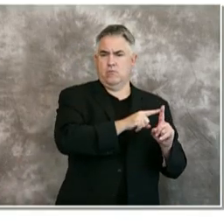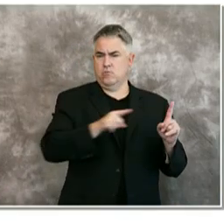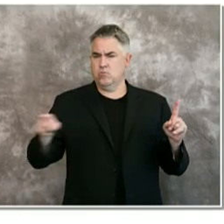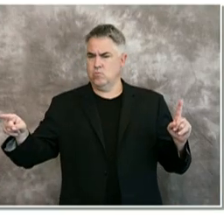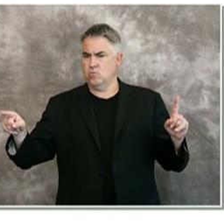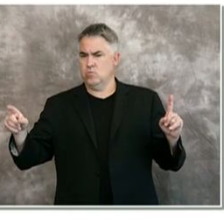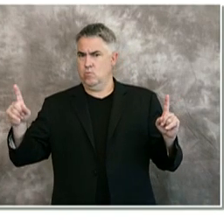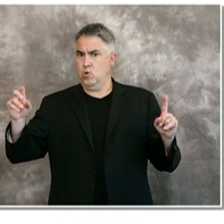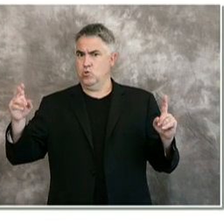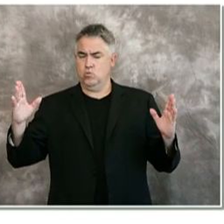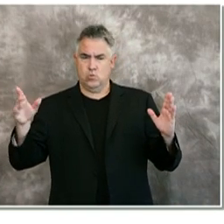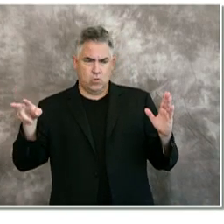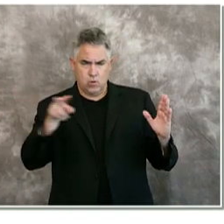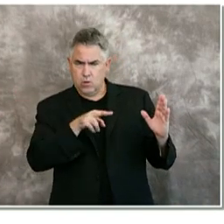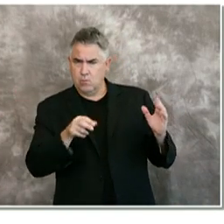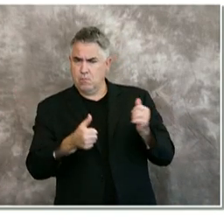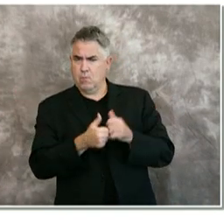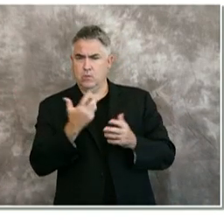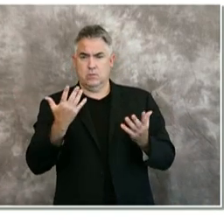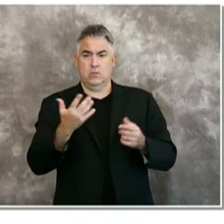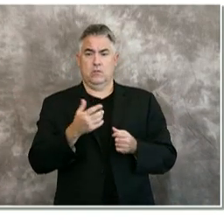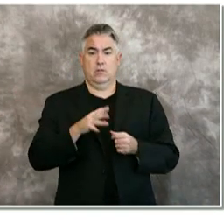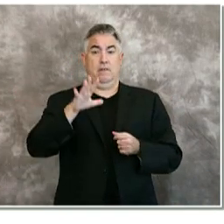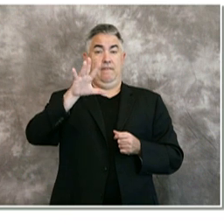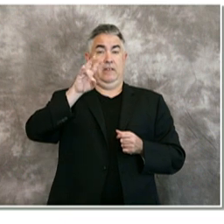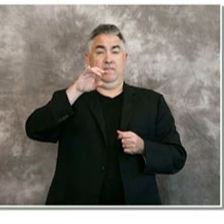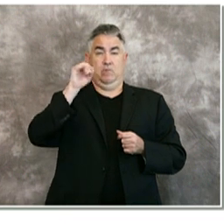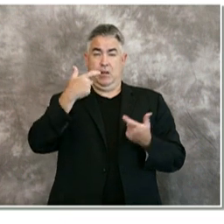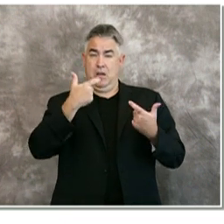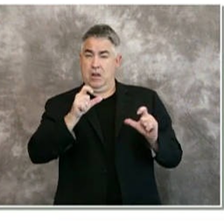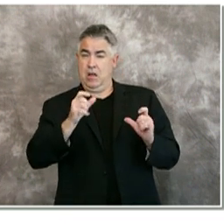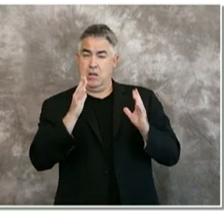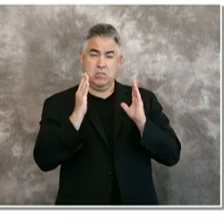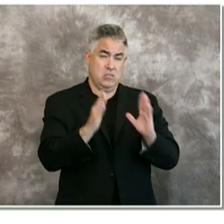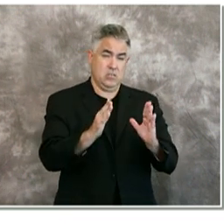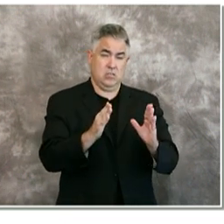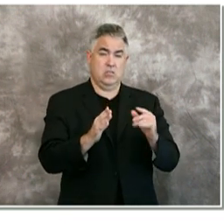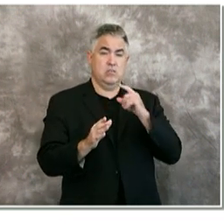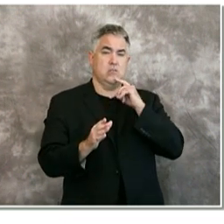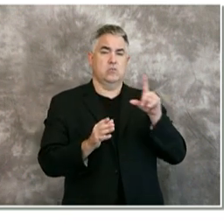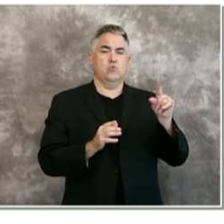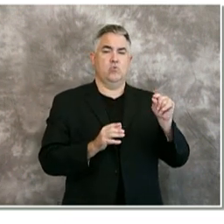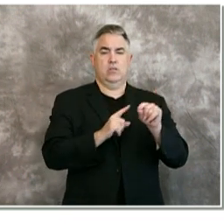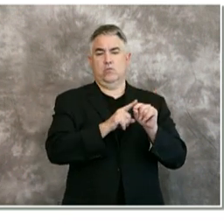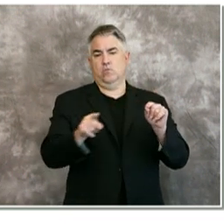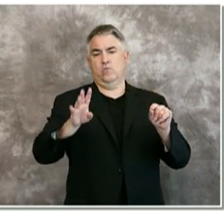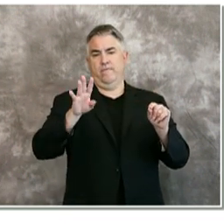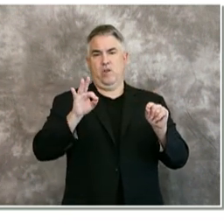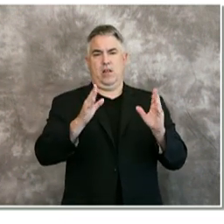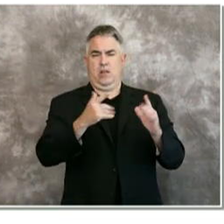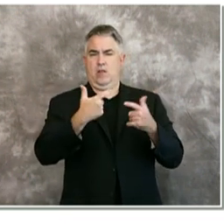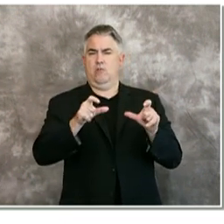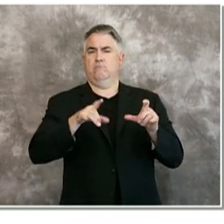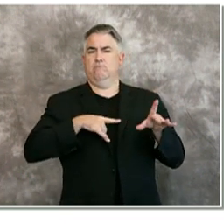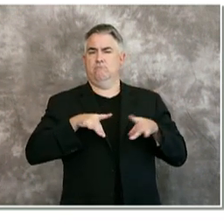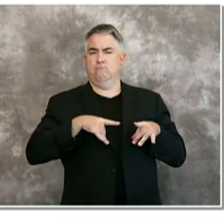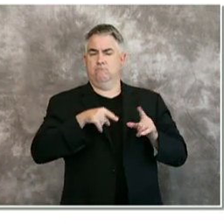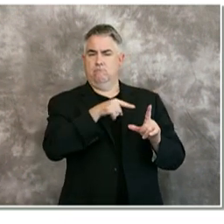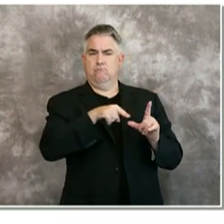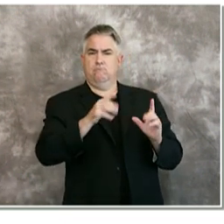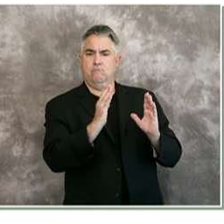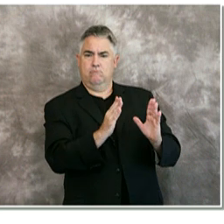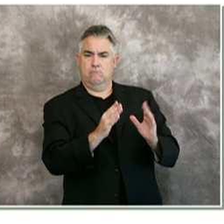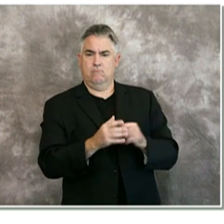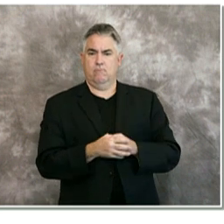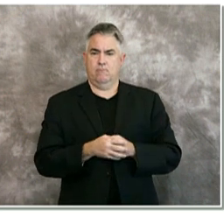age. 57% of the cases are in the age range of 20 to 49 years of age. This overall